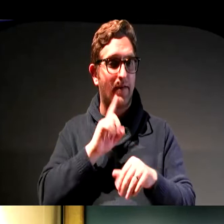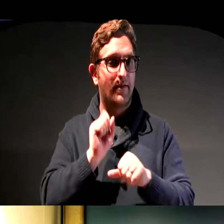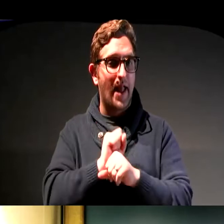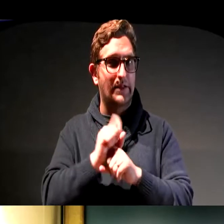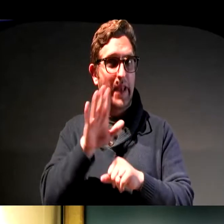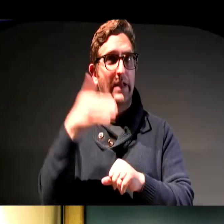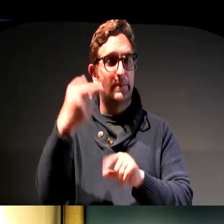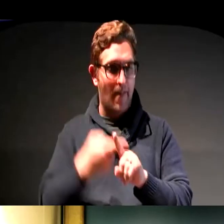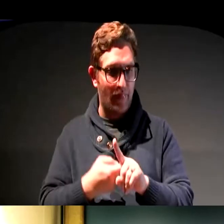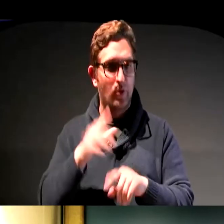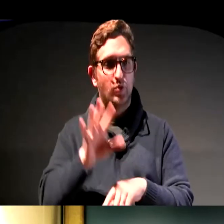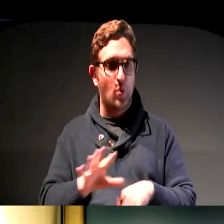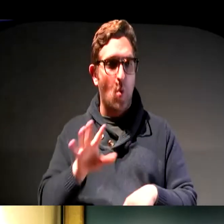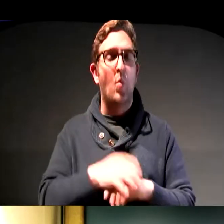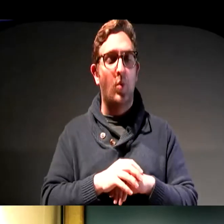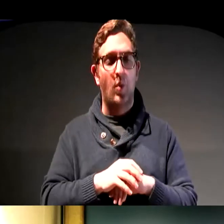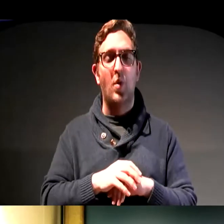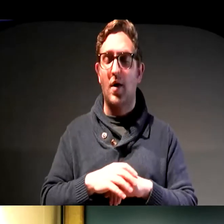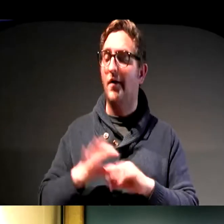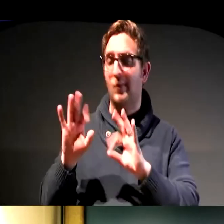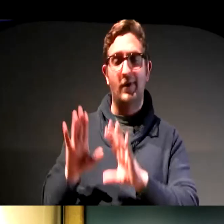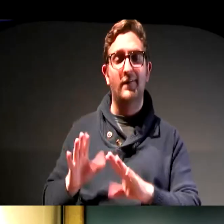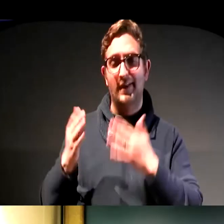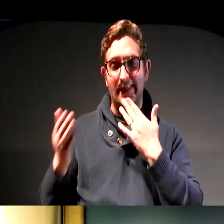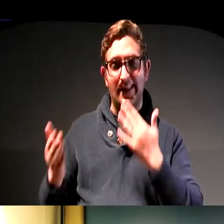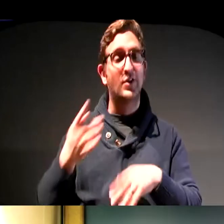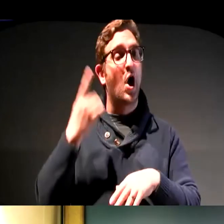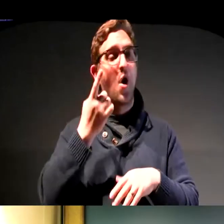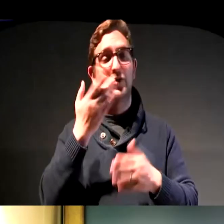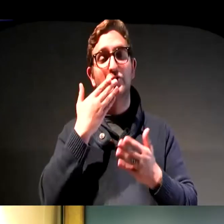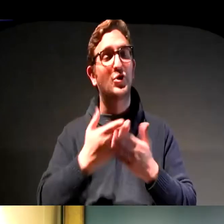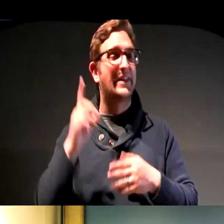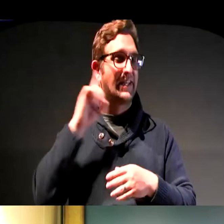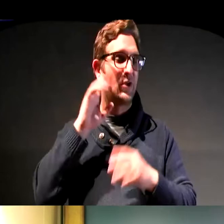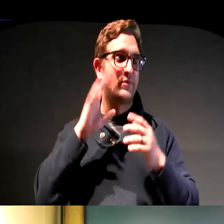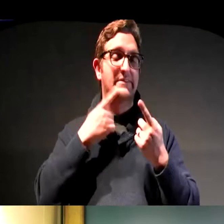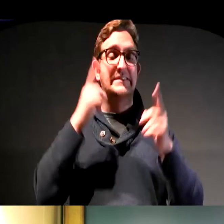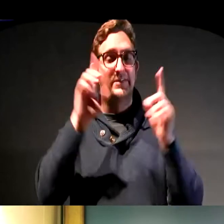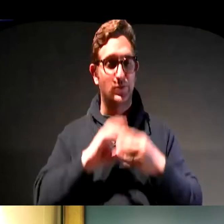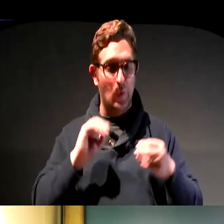so. Wonderful. Thank you. Always good to hear the success stories.